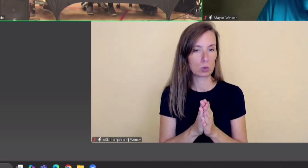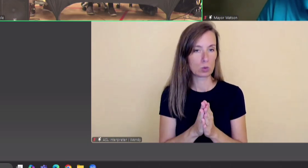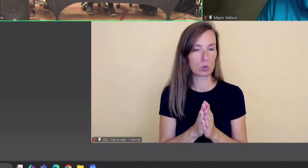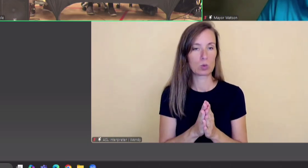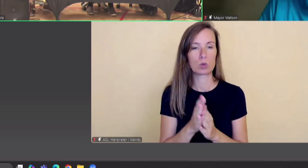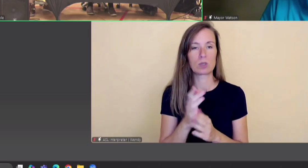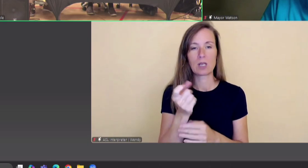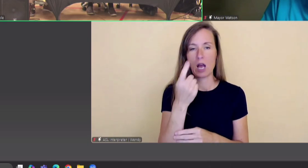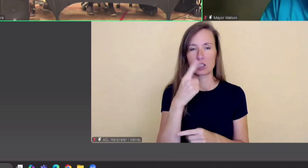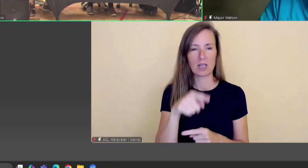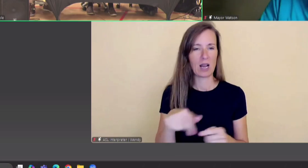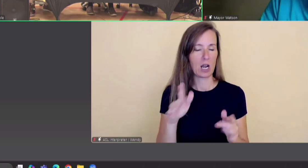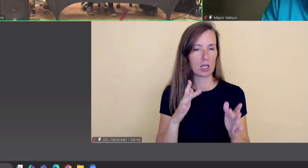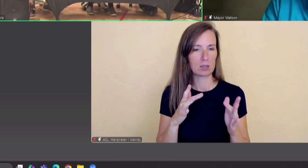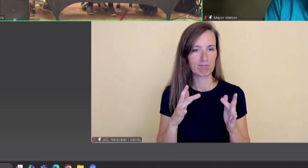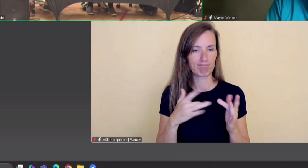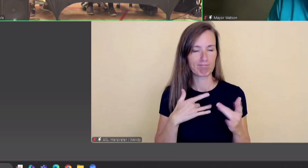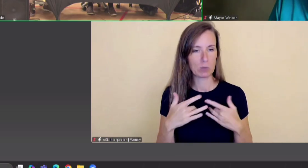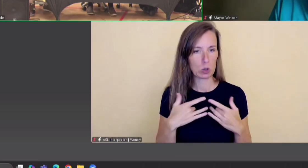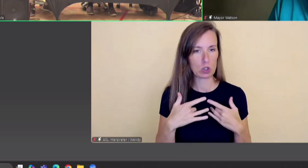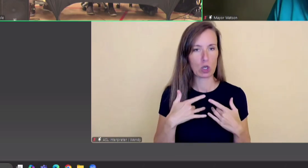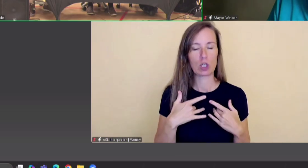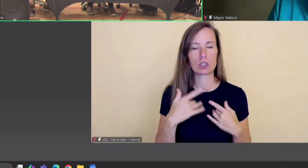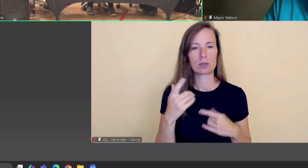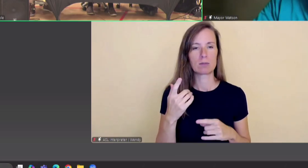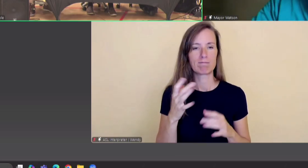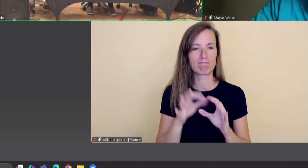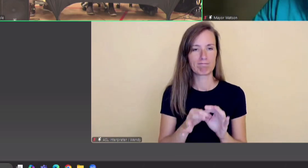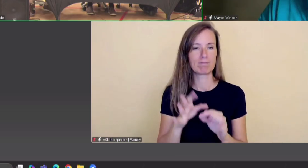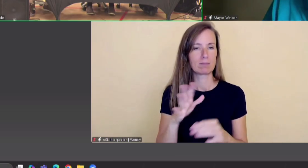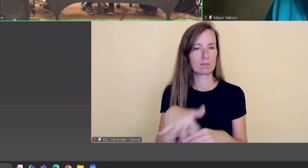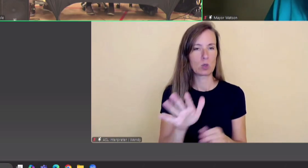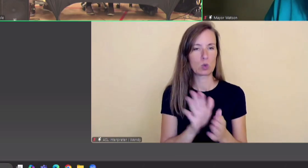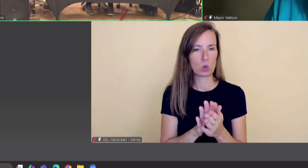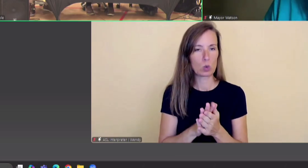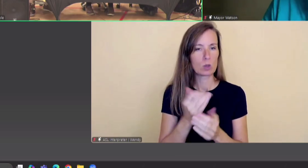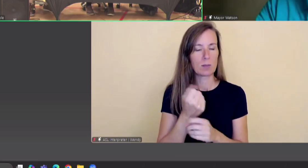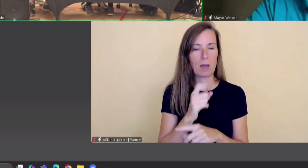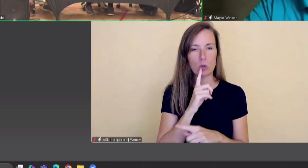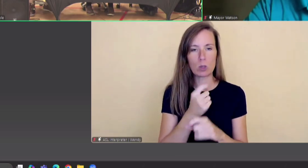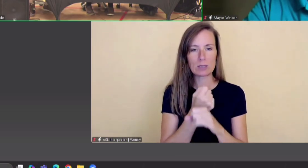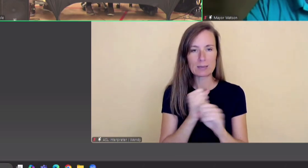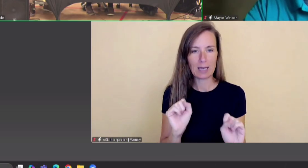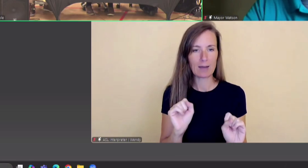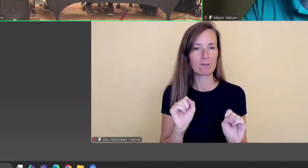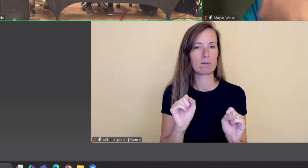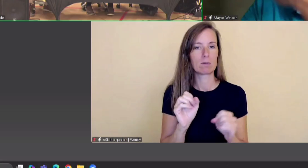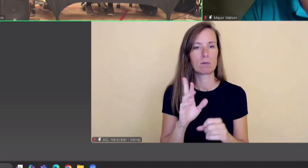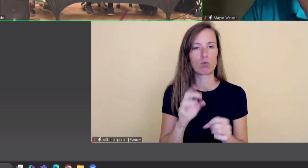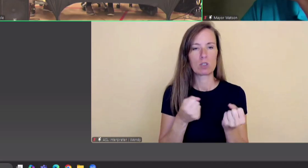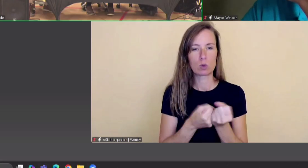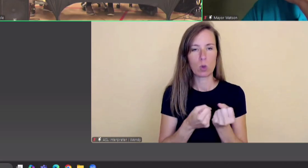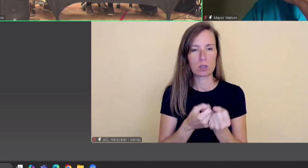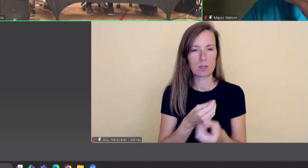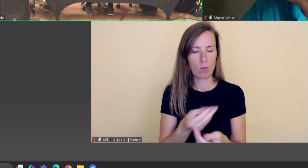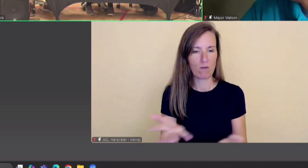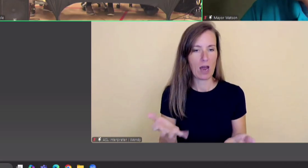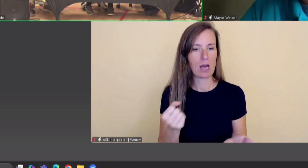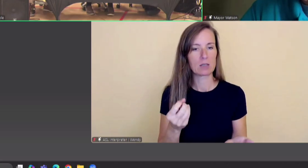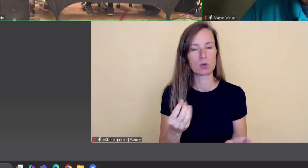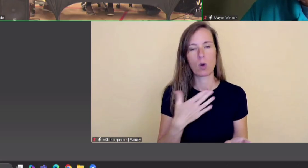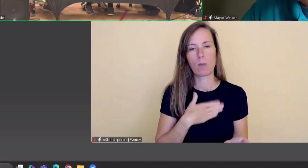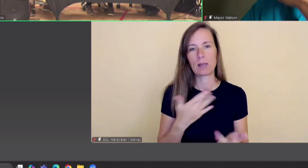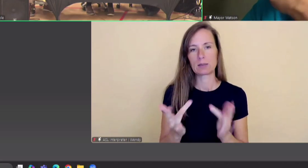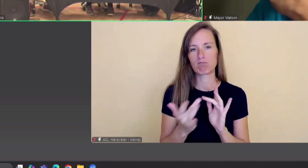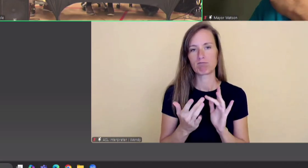schools, so make sure that we are safe. Also, resources are provided. Please reach out to me if they're in need of